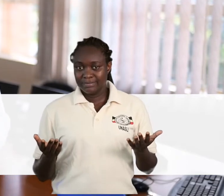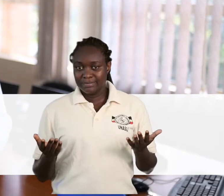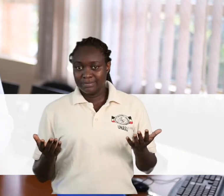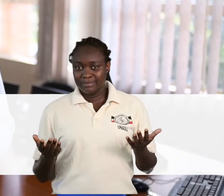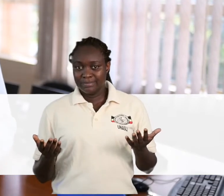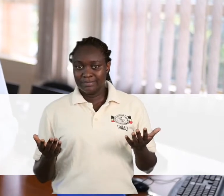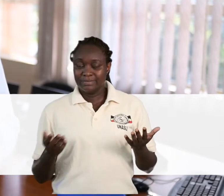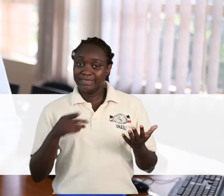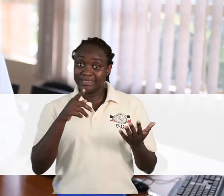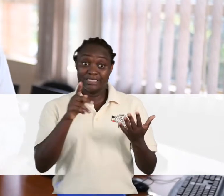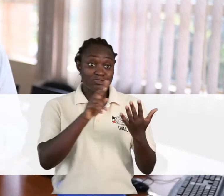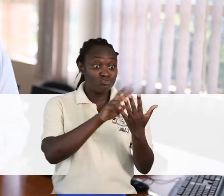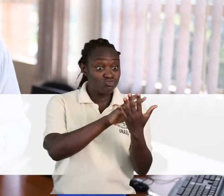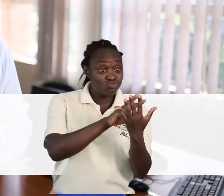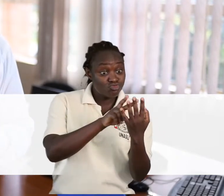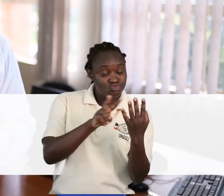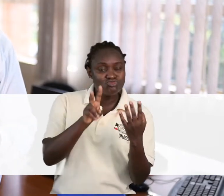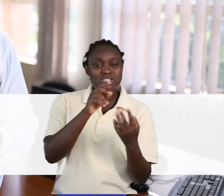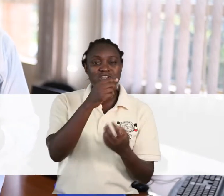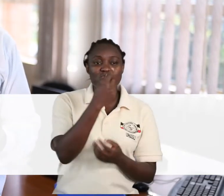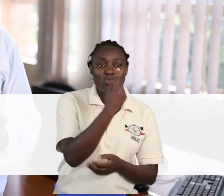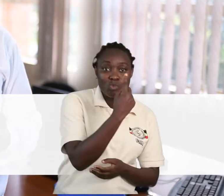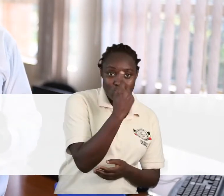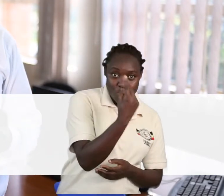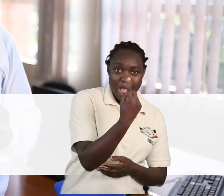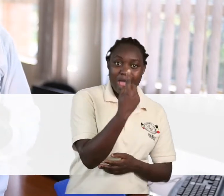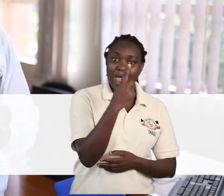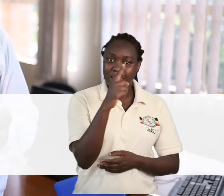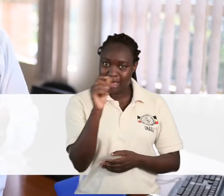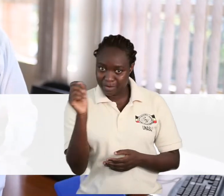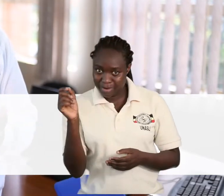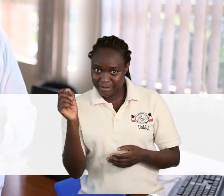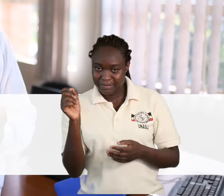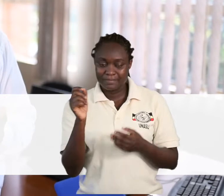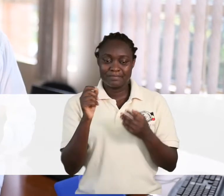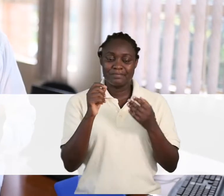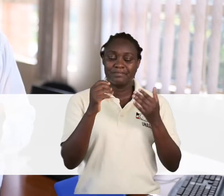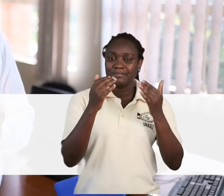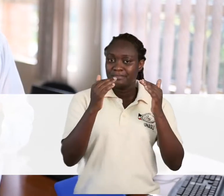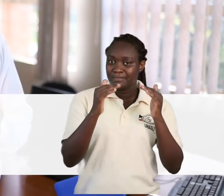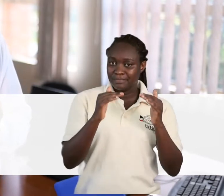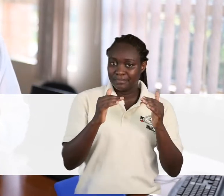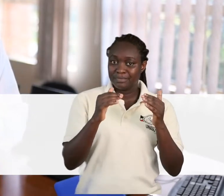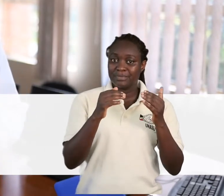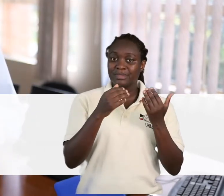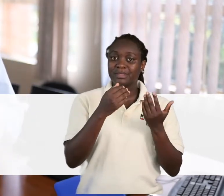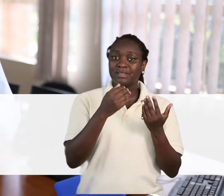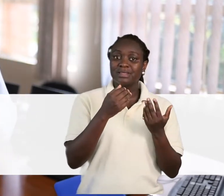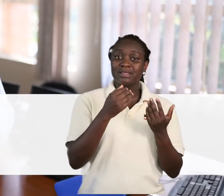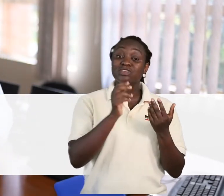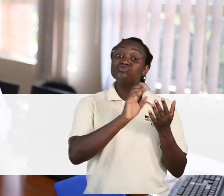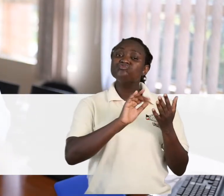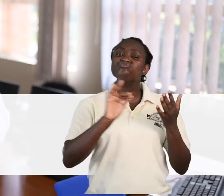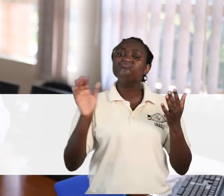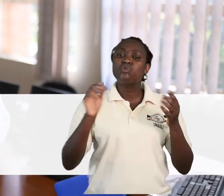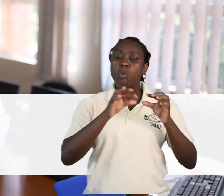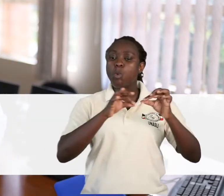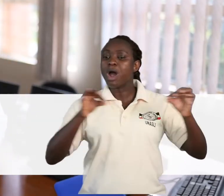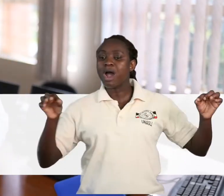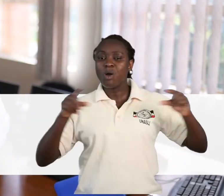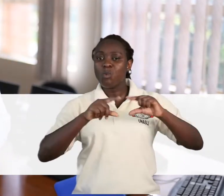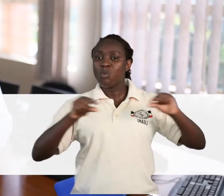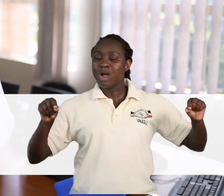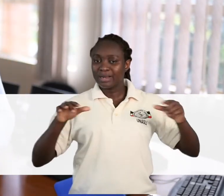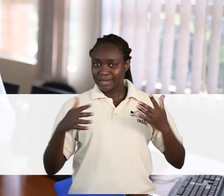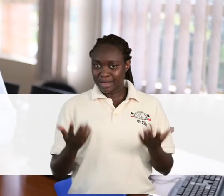Just read the number the way you're seeing it. It's 100. Okay, in other words, you're splitting it. You're